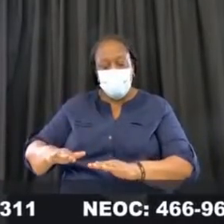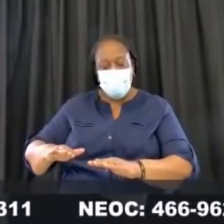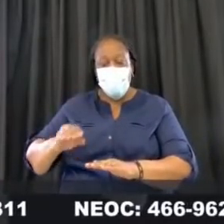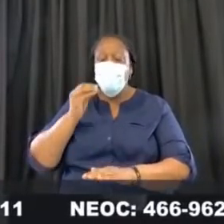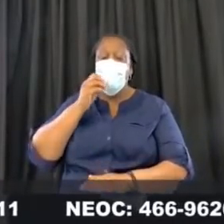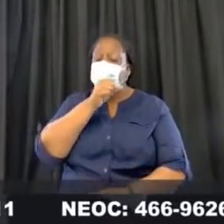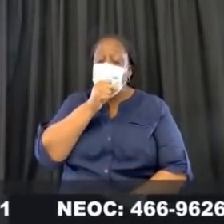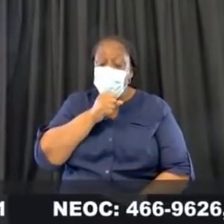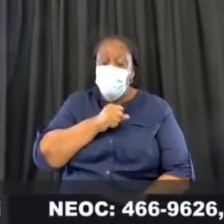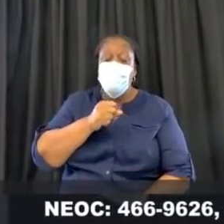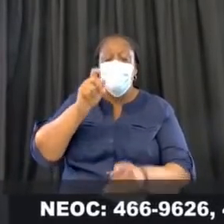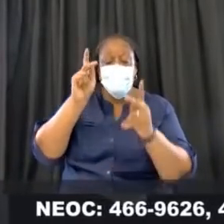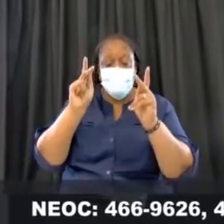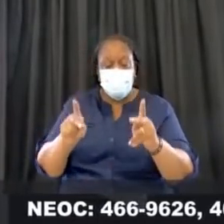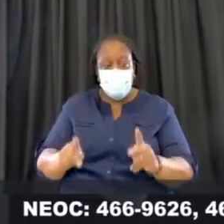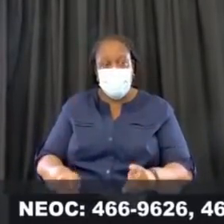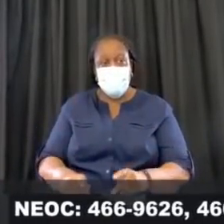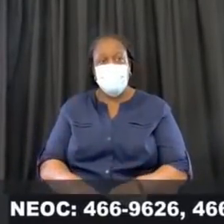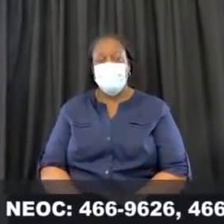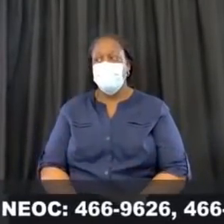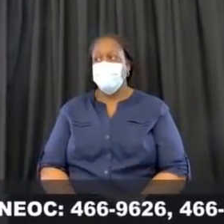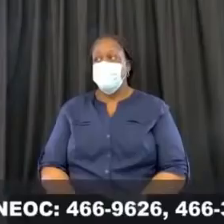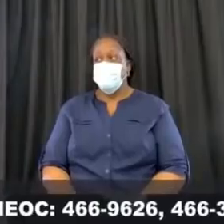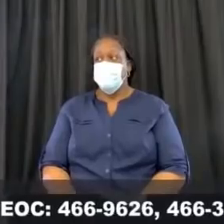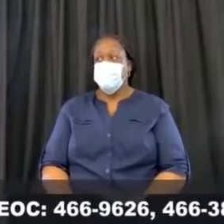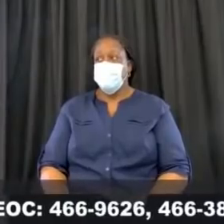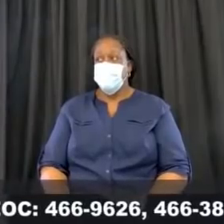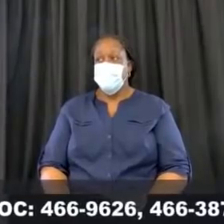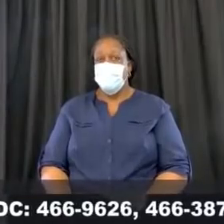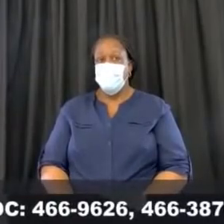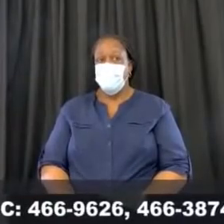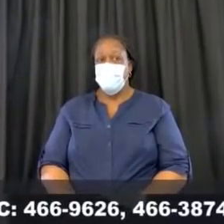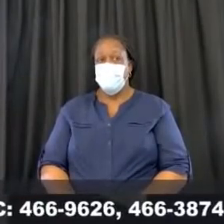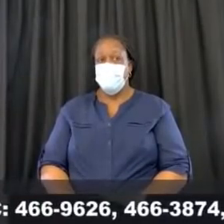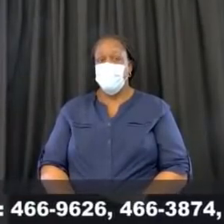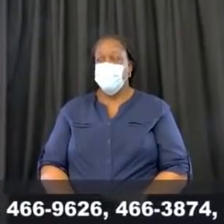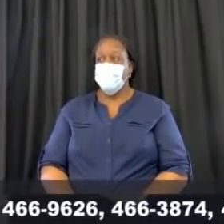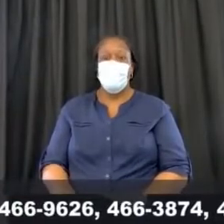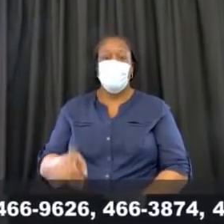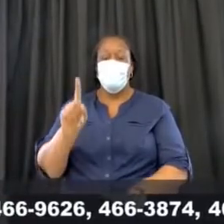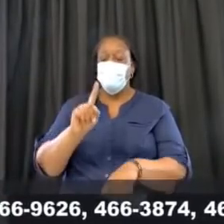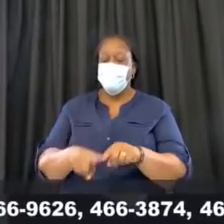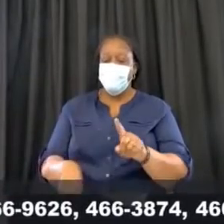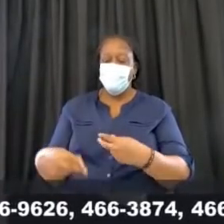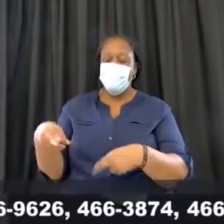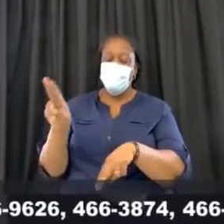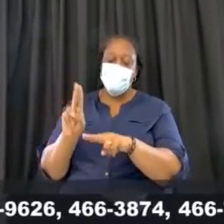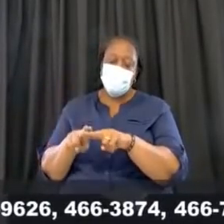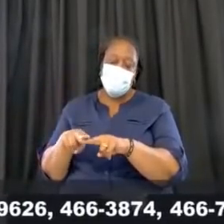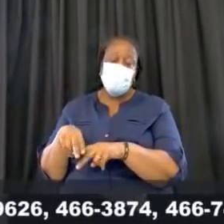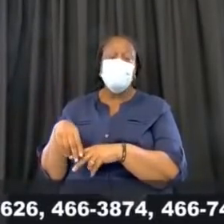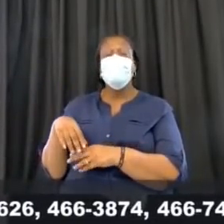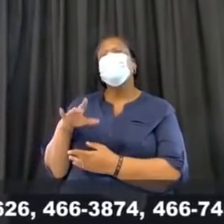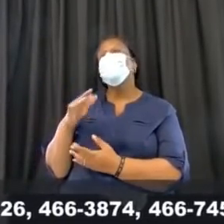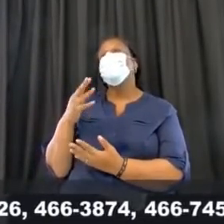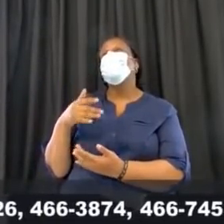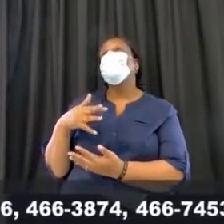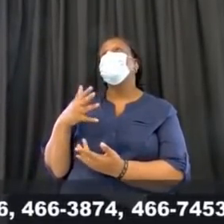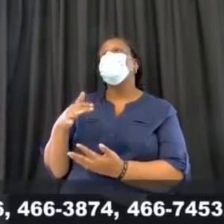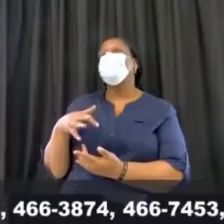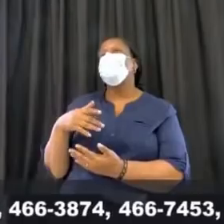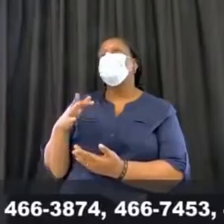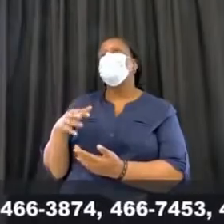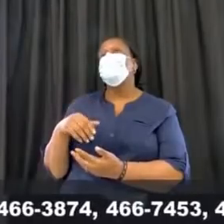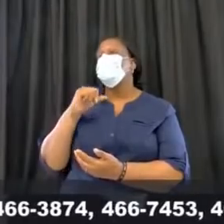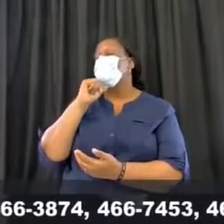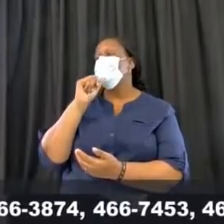our everyday life. And one cannot become complacent. We need to continue to do these. And all those